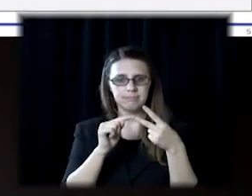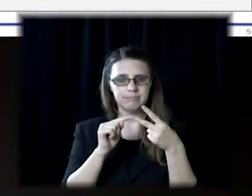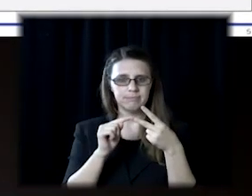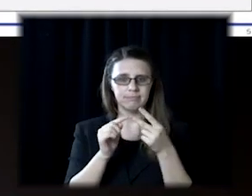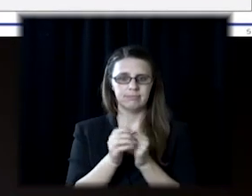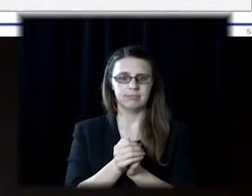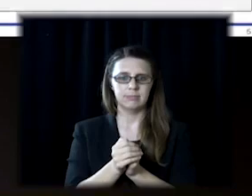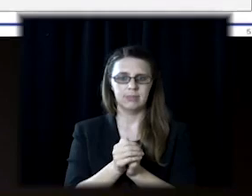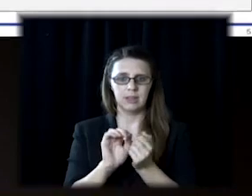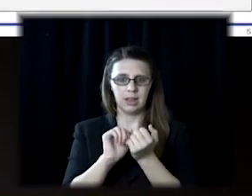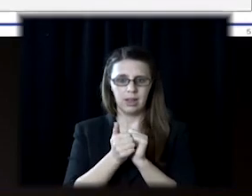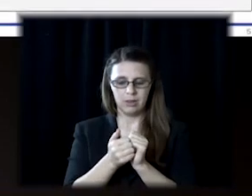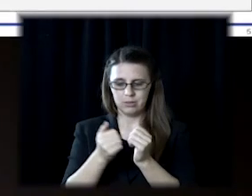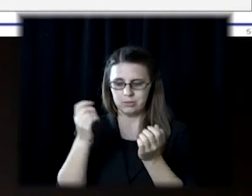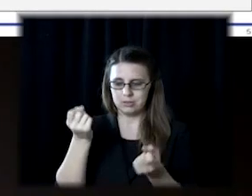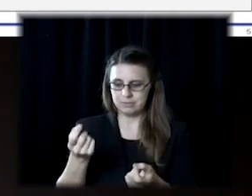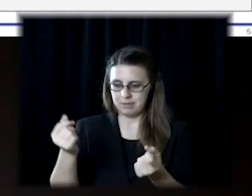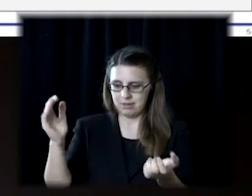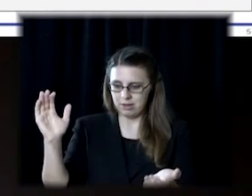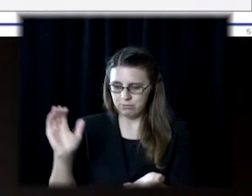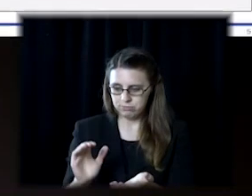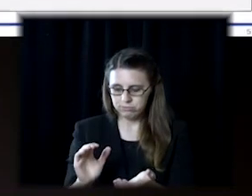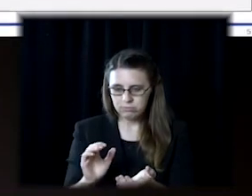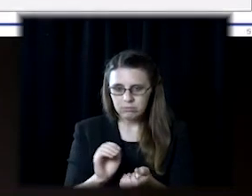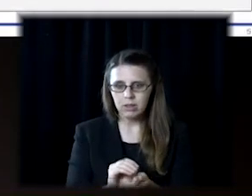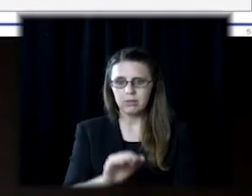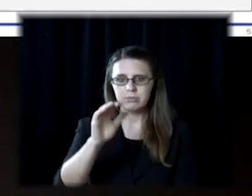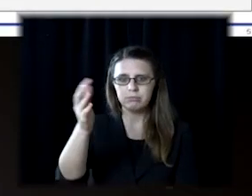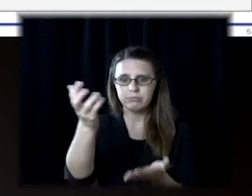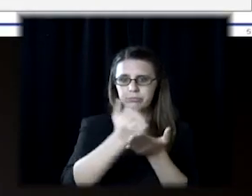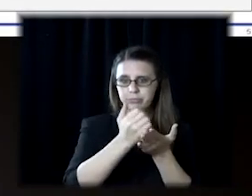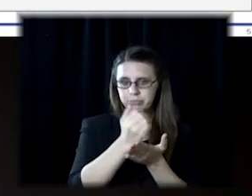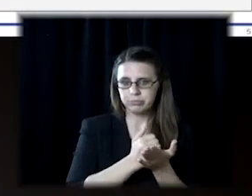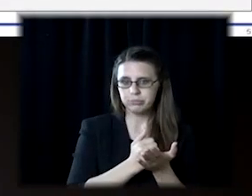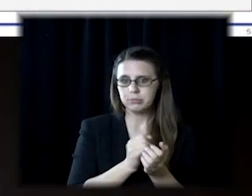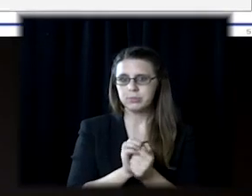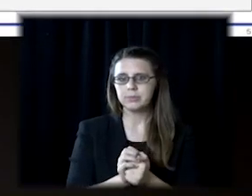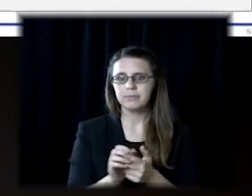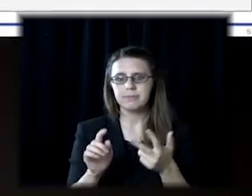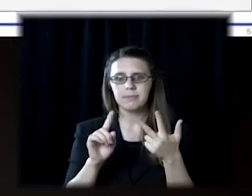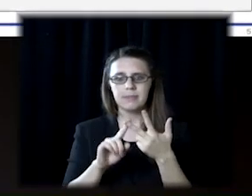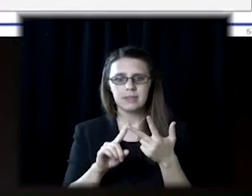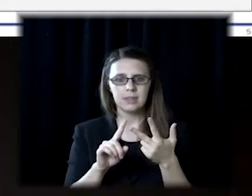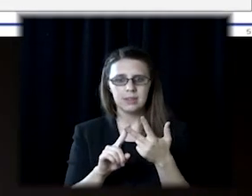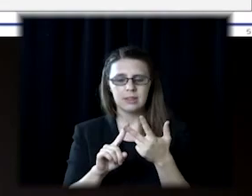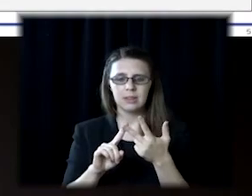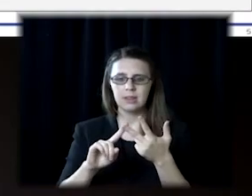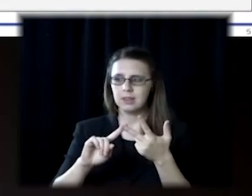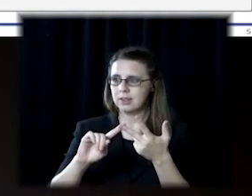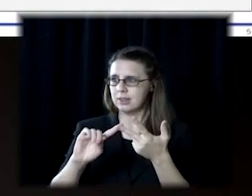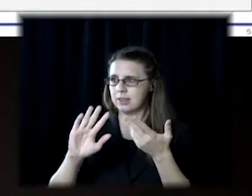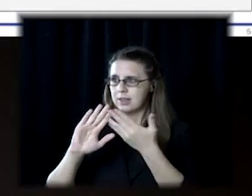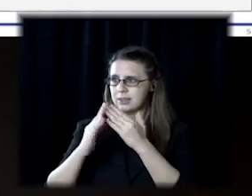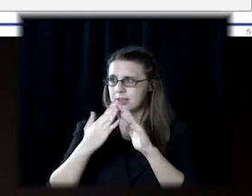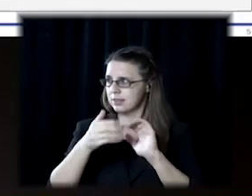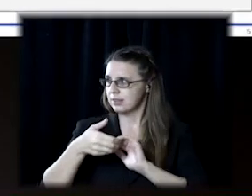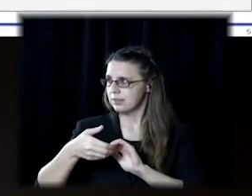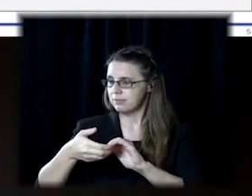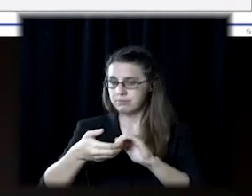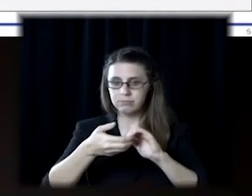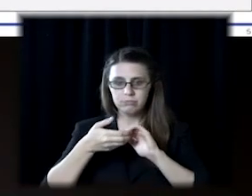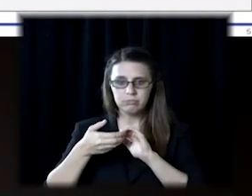local revenue collection. Three, promote and enhance municipal cooperation structures, such as shared services